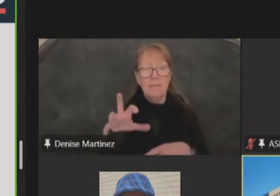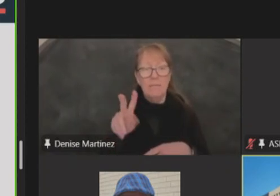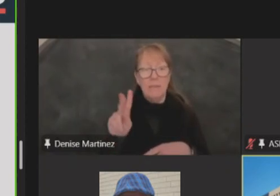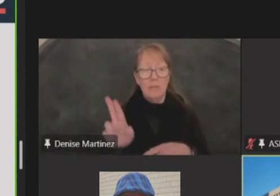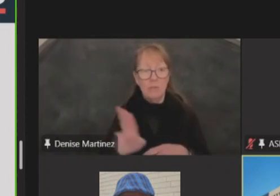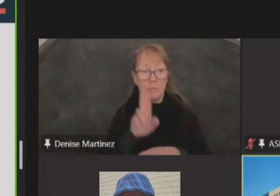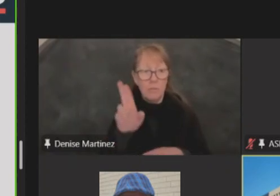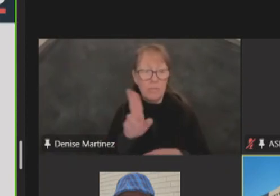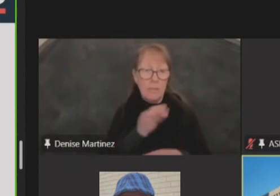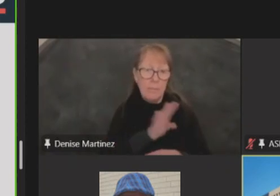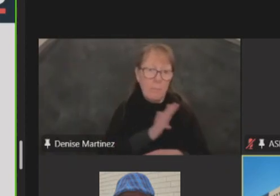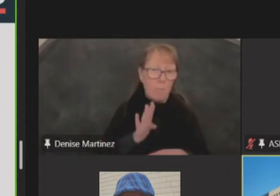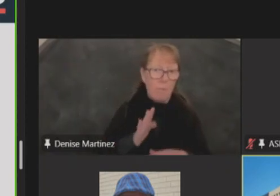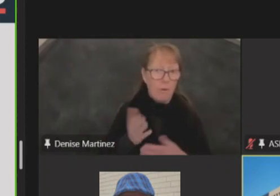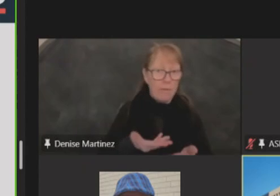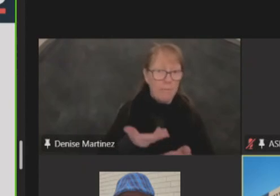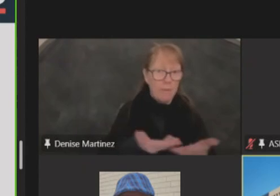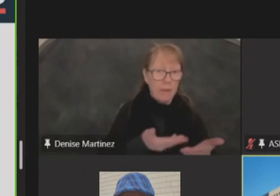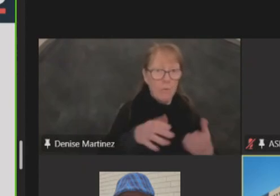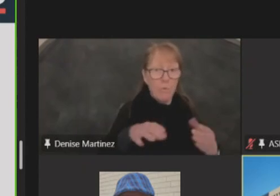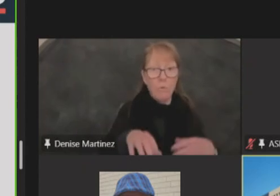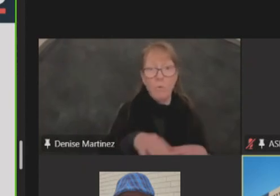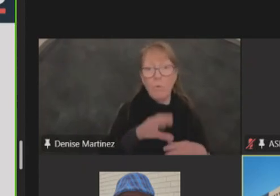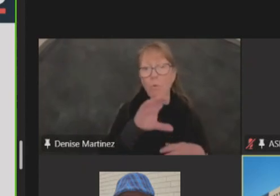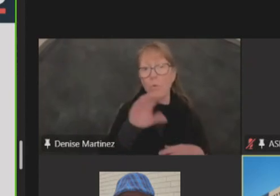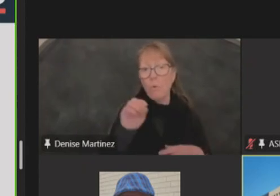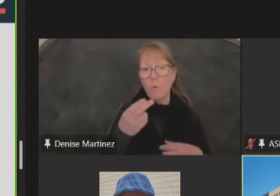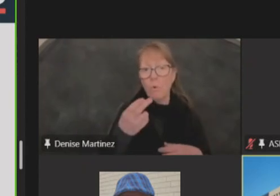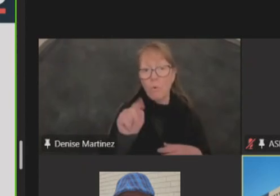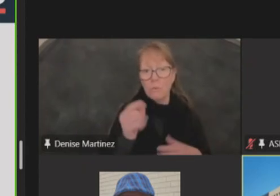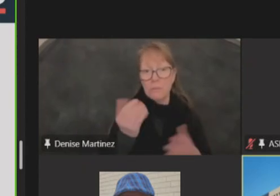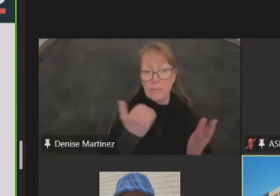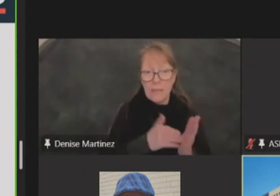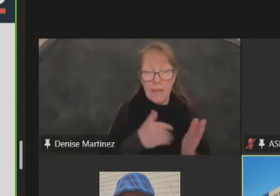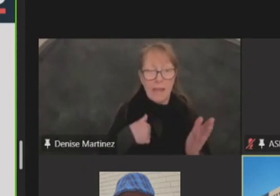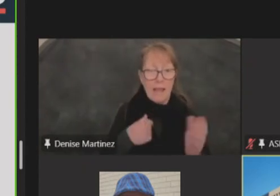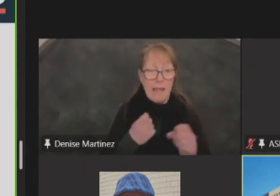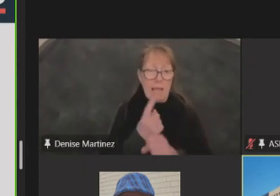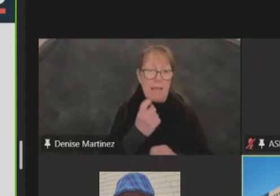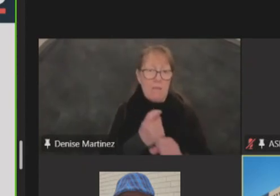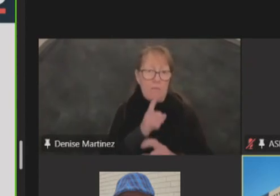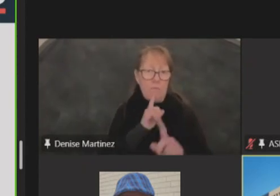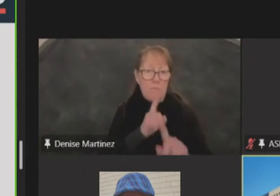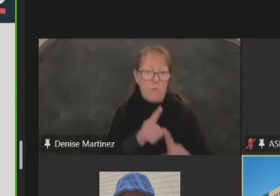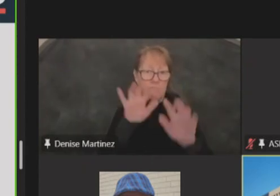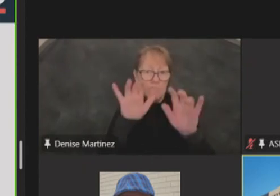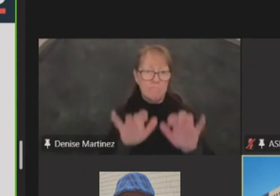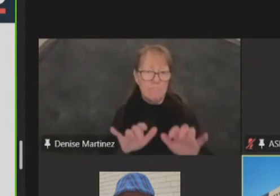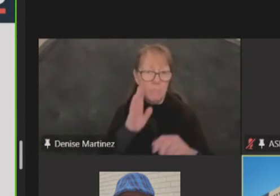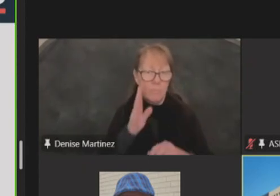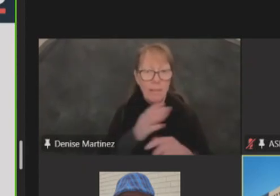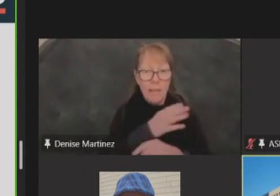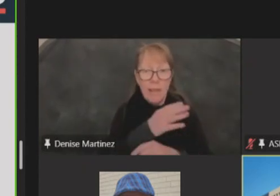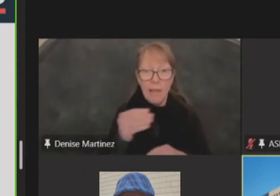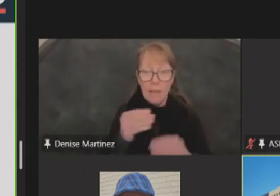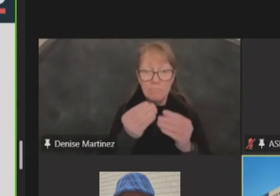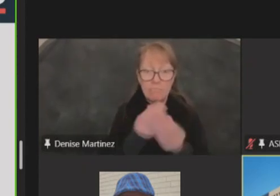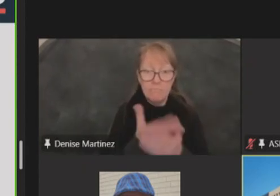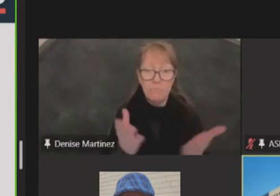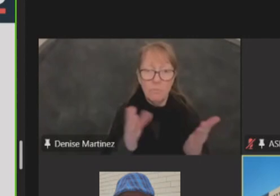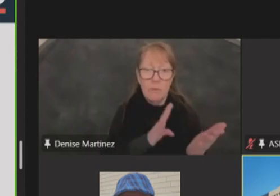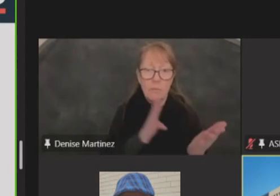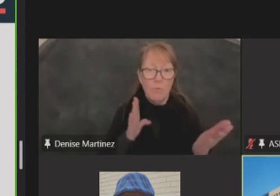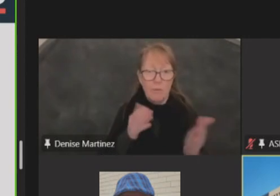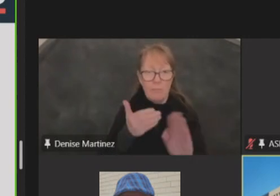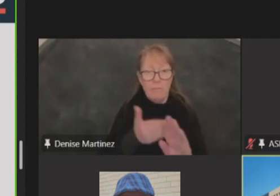event with us. I will be writing up an annual report, and I will get that out to all the board members before the event, so you can add